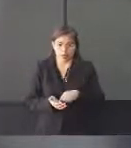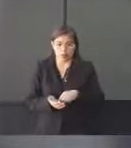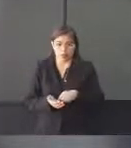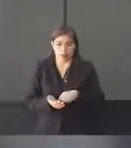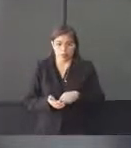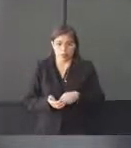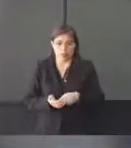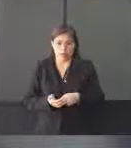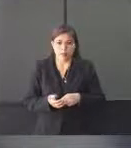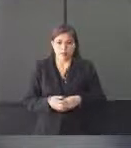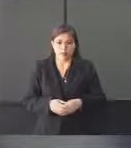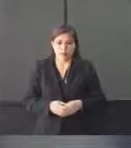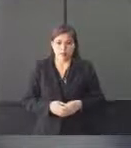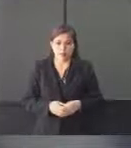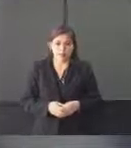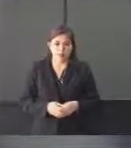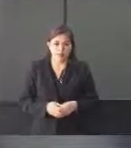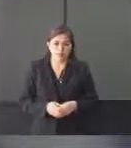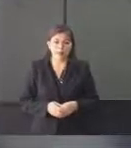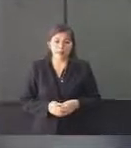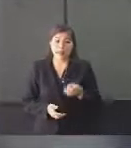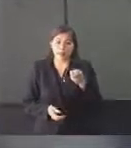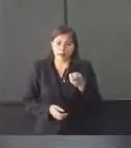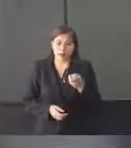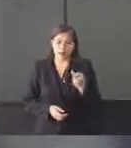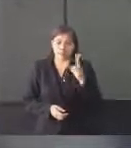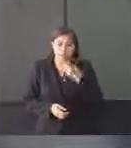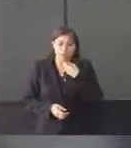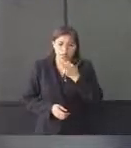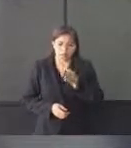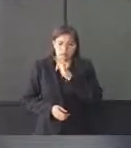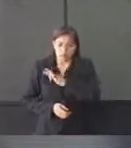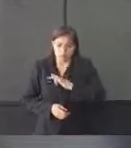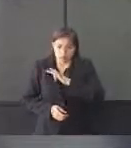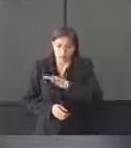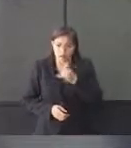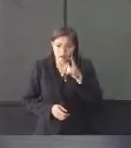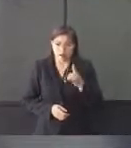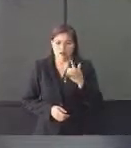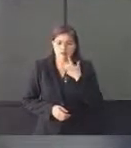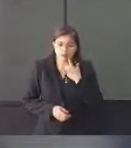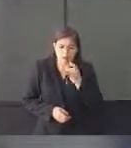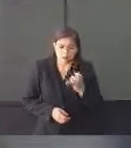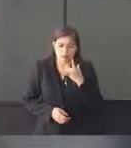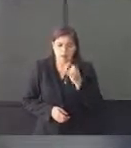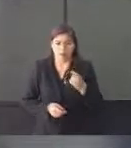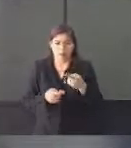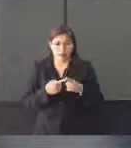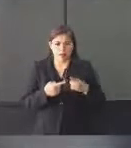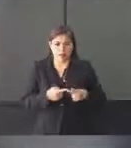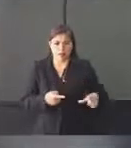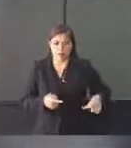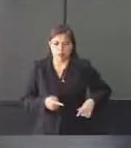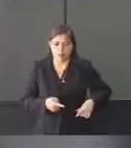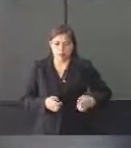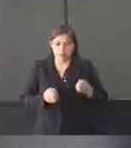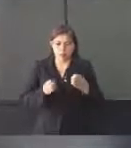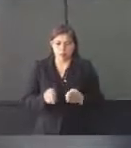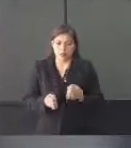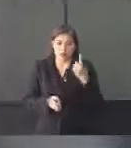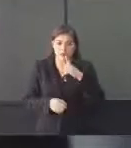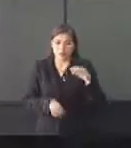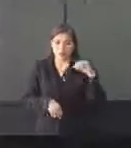local and territorial dynamics. And we congratulate the effort that several local governments